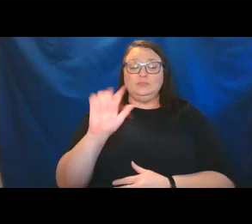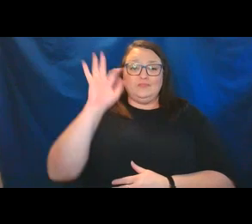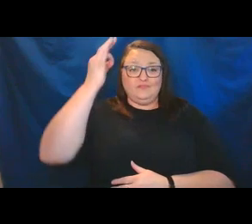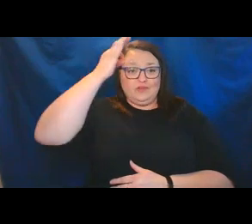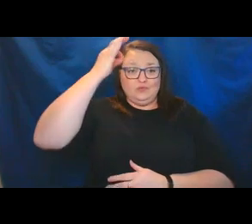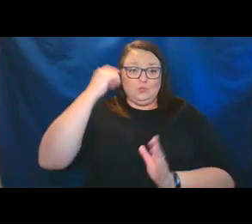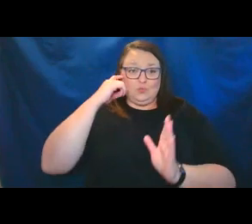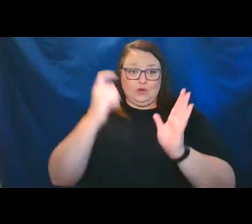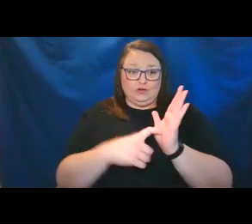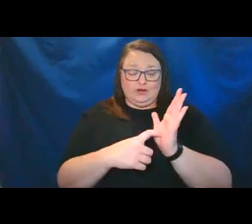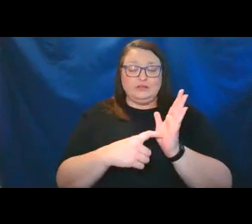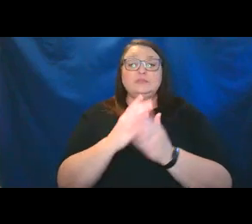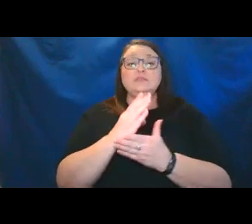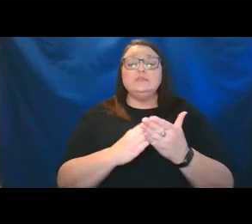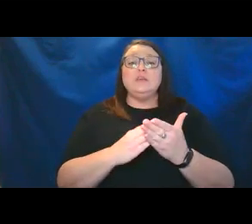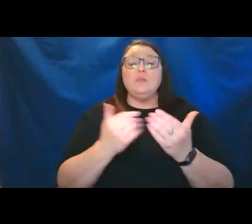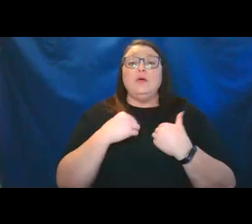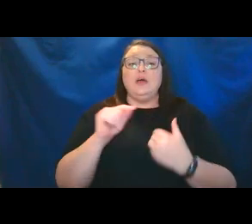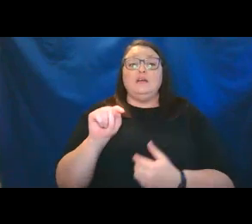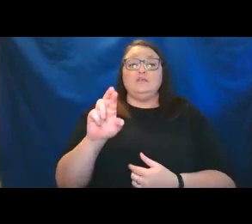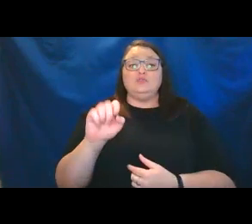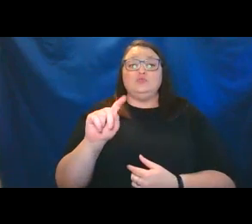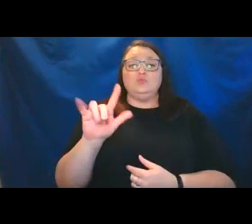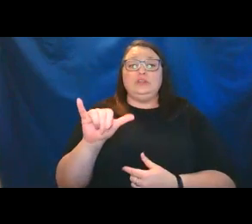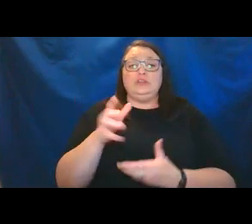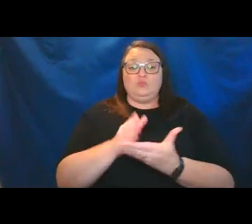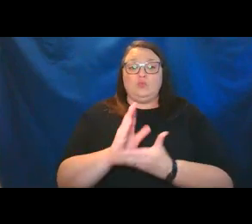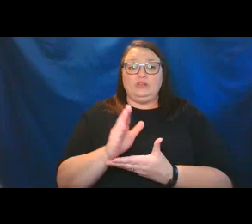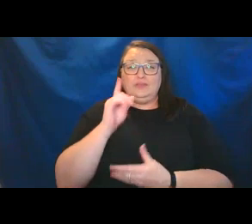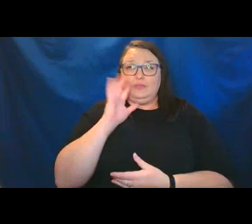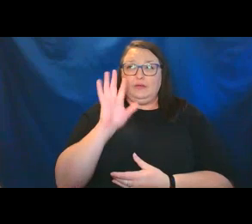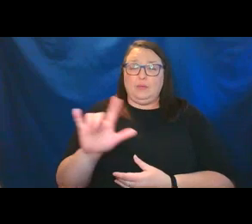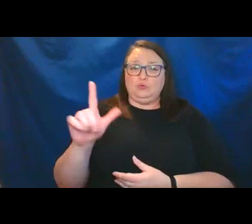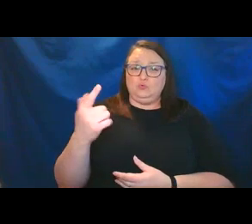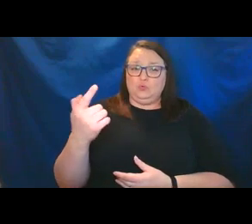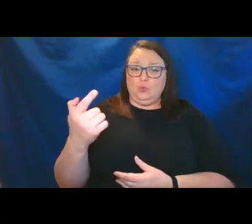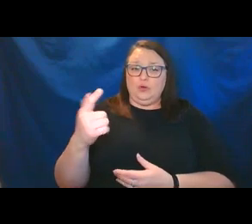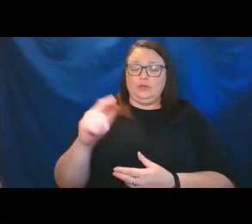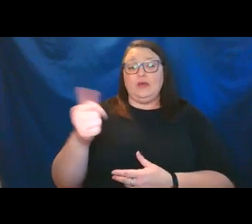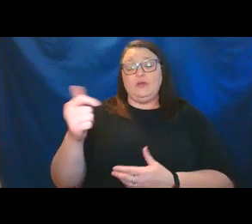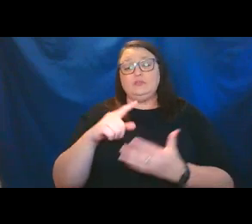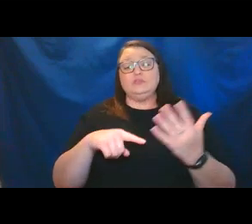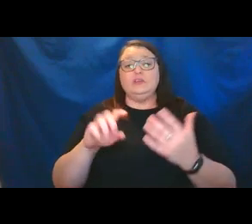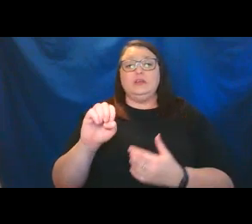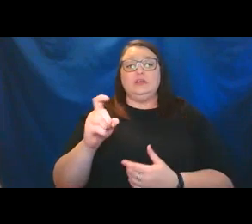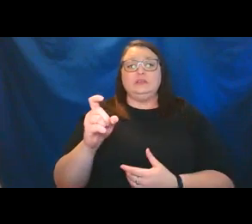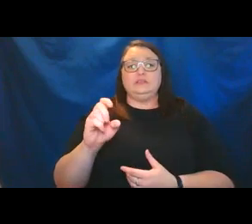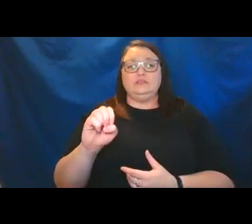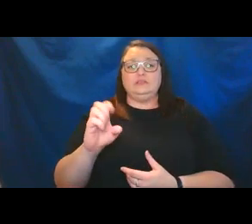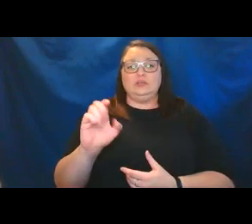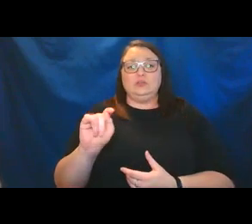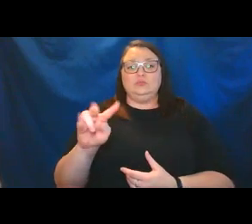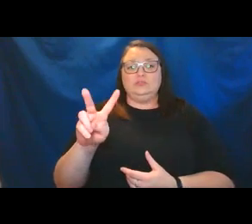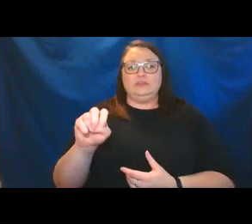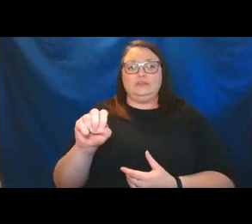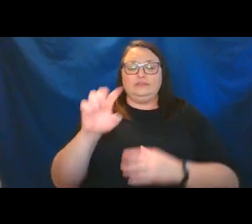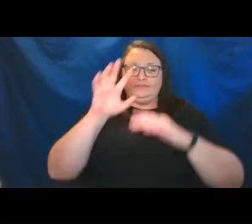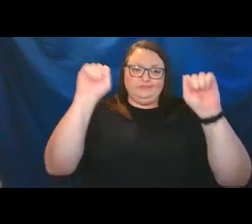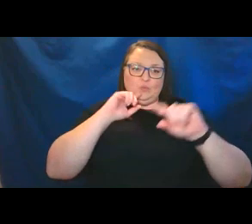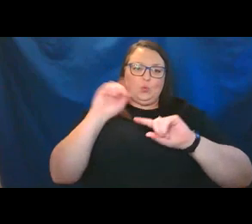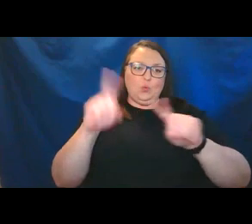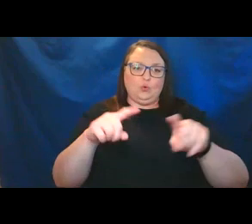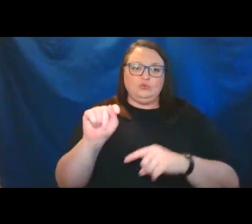recognized. Some of those have treaty rights, I believe about 21 of them, and then the others are executive order tribes. There are